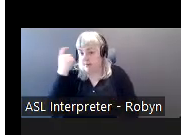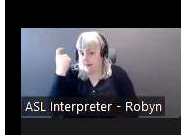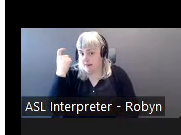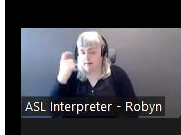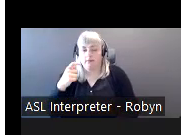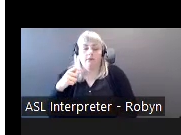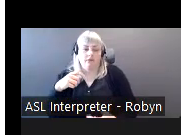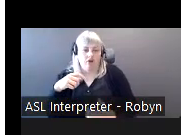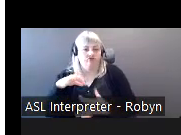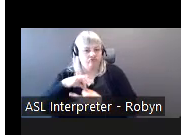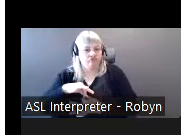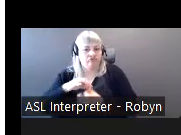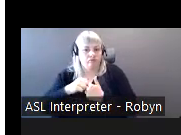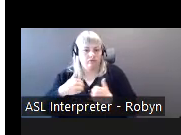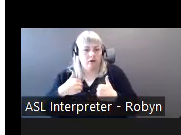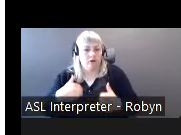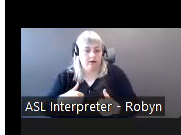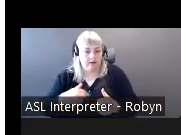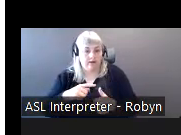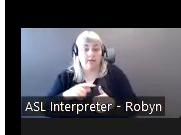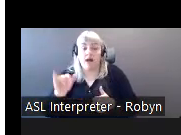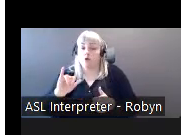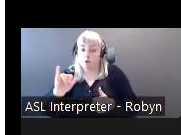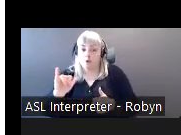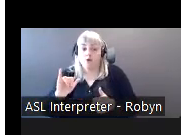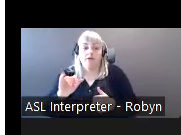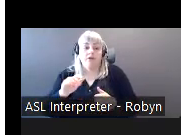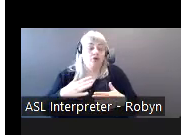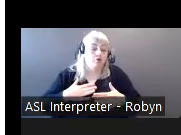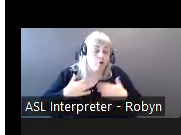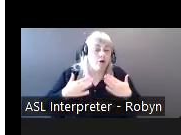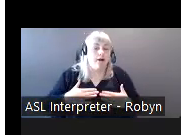so does joy, healing, dance,